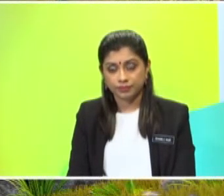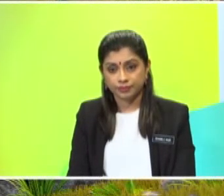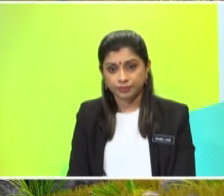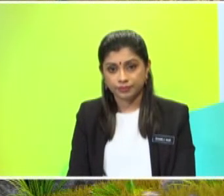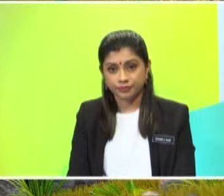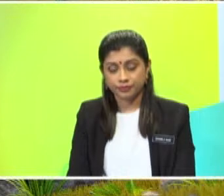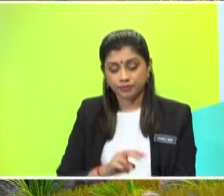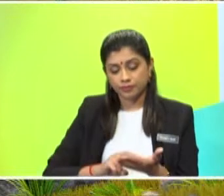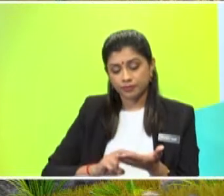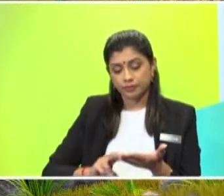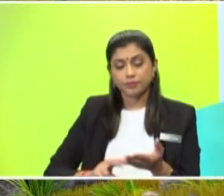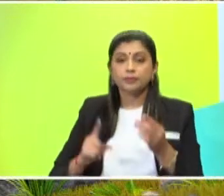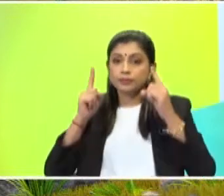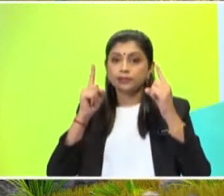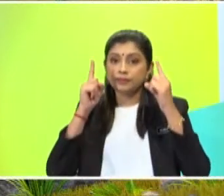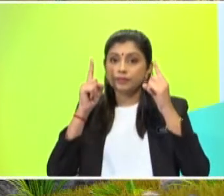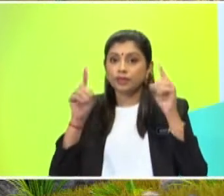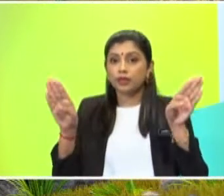Okay, read out your closing line, Ibnu.